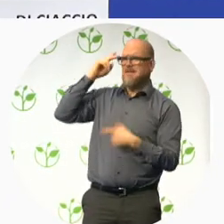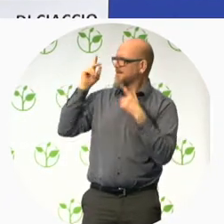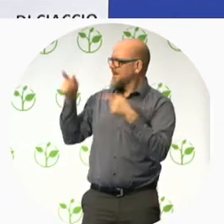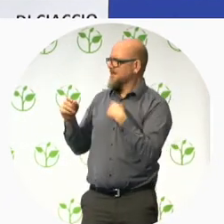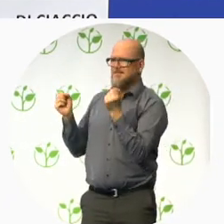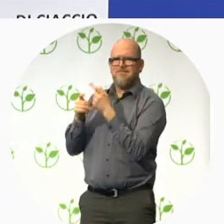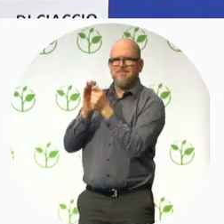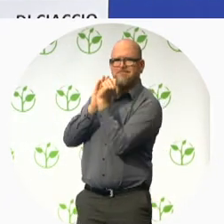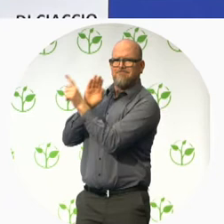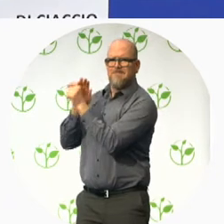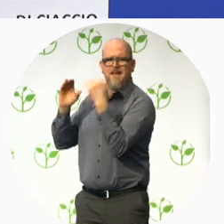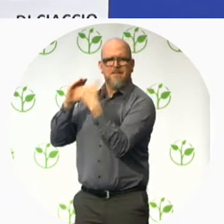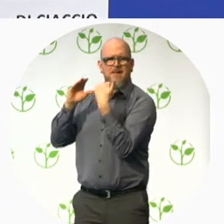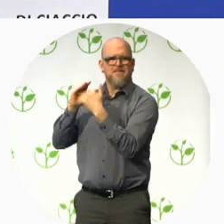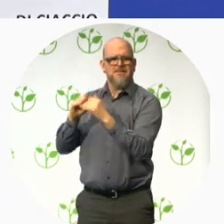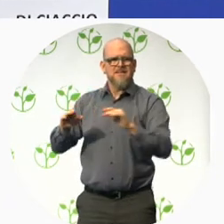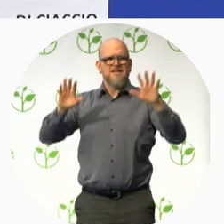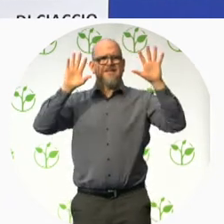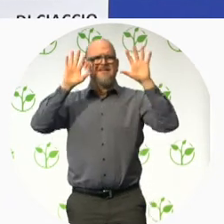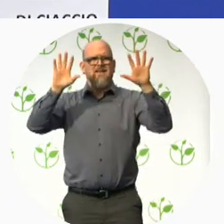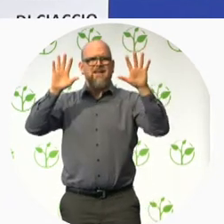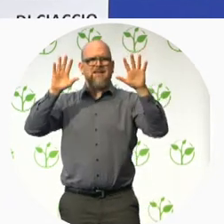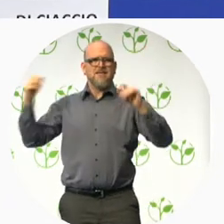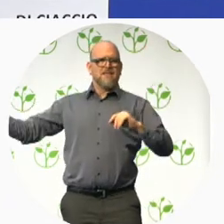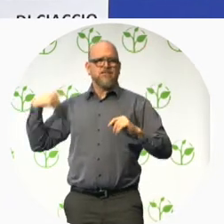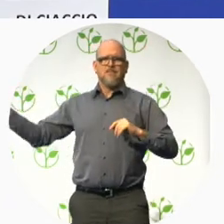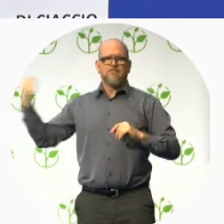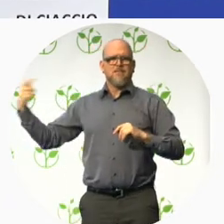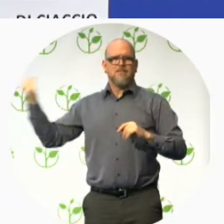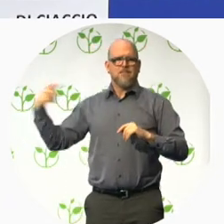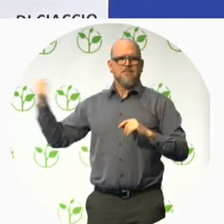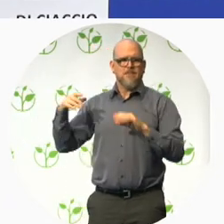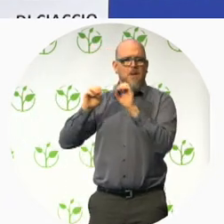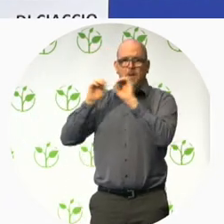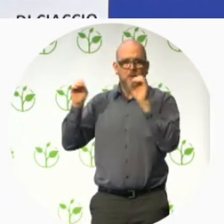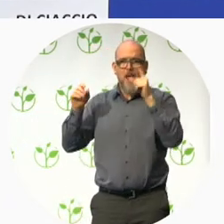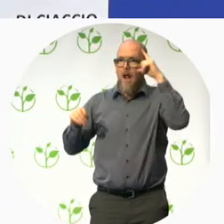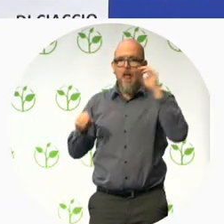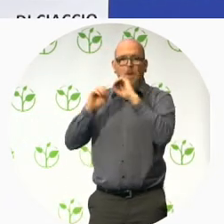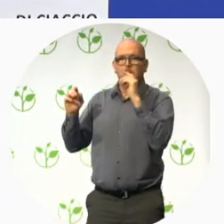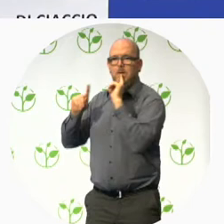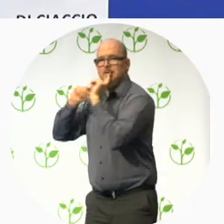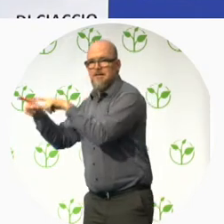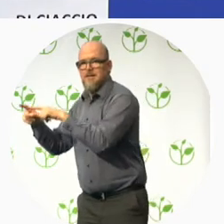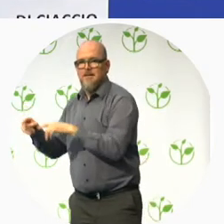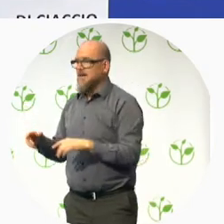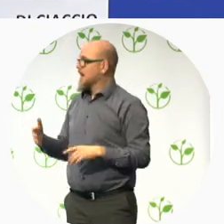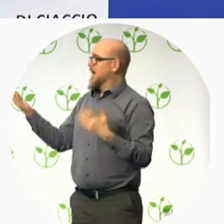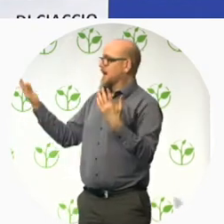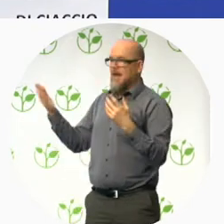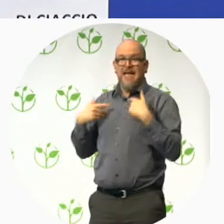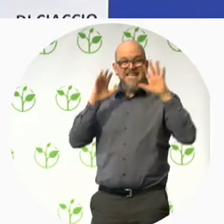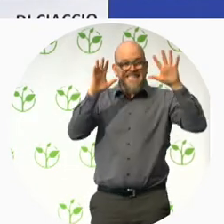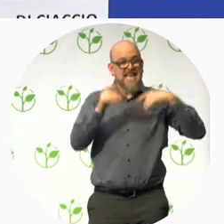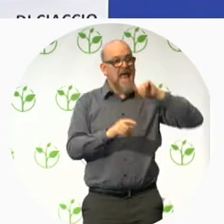we didn't receive any answer. So when I say I'm the same table, with the strategy and marketing responsible,